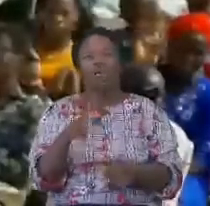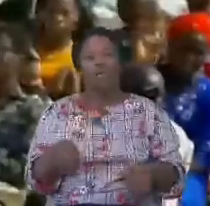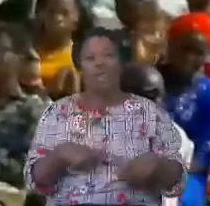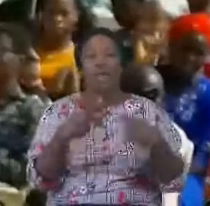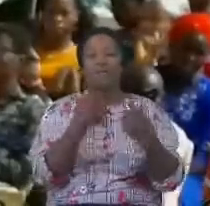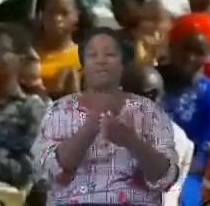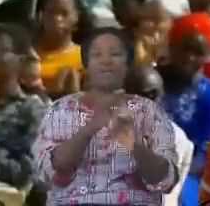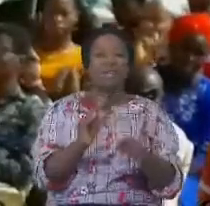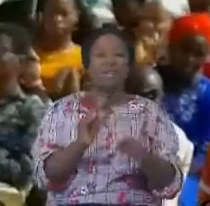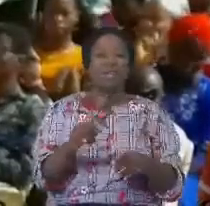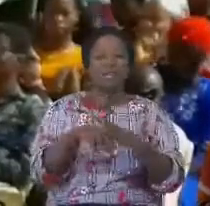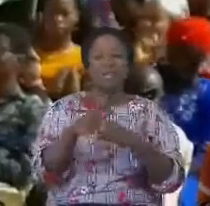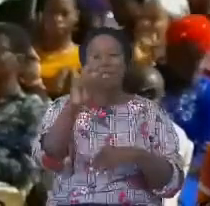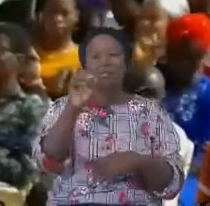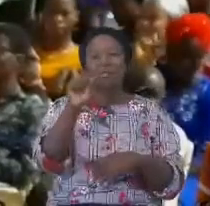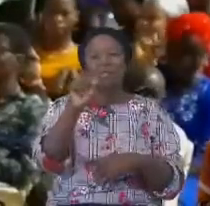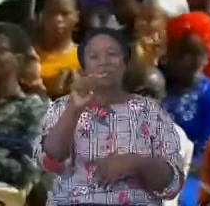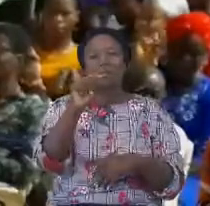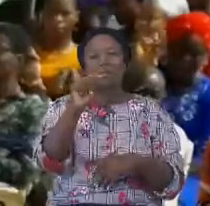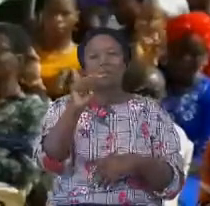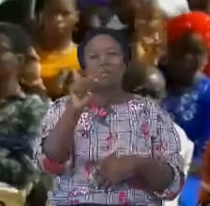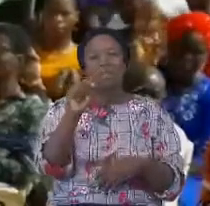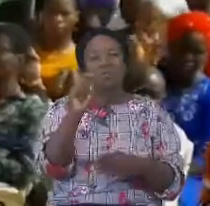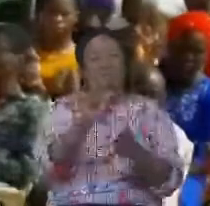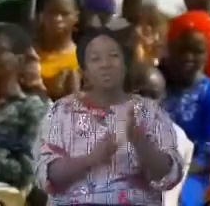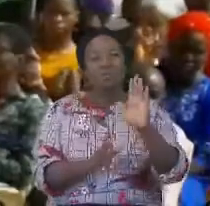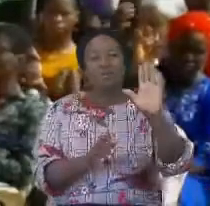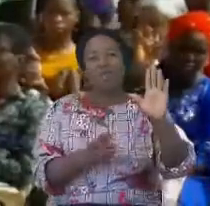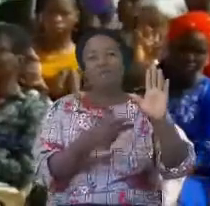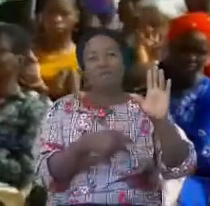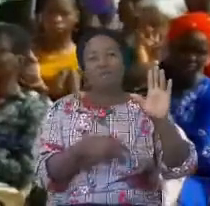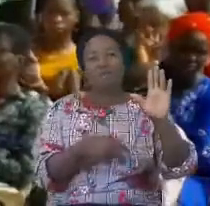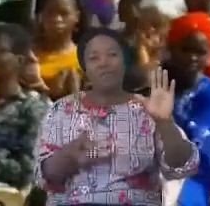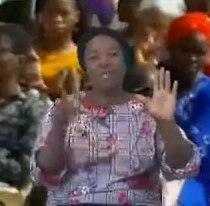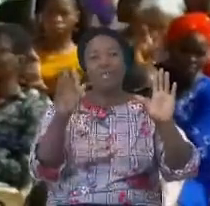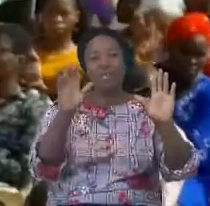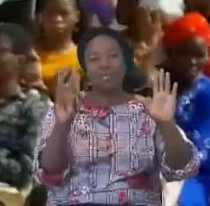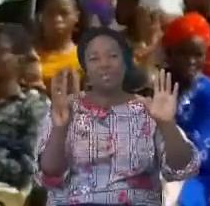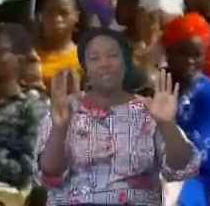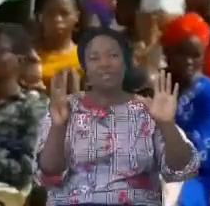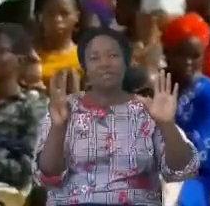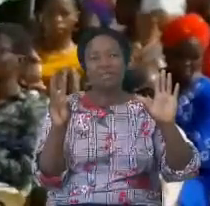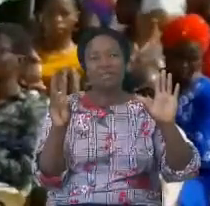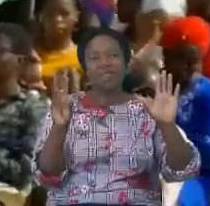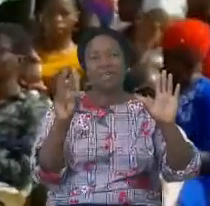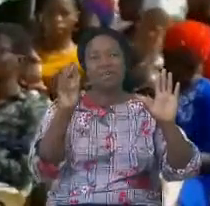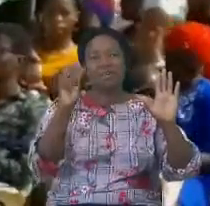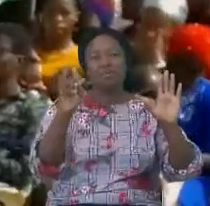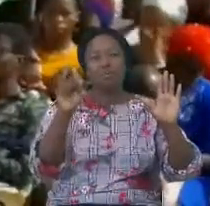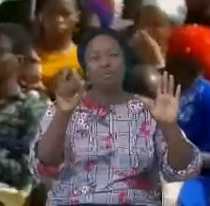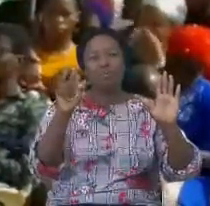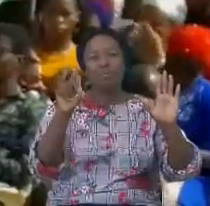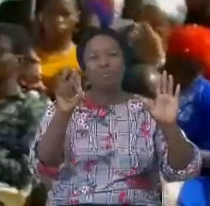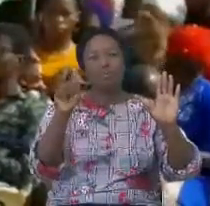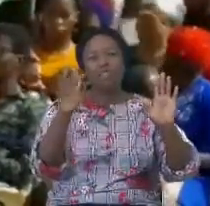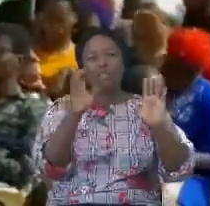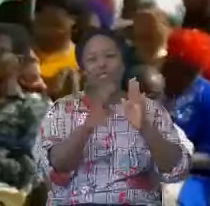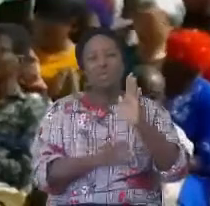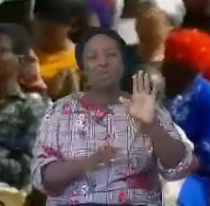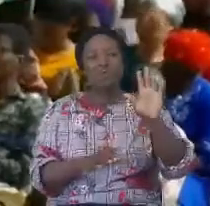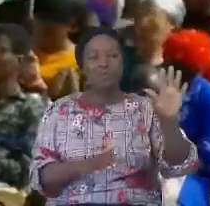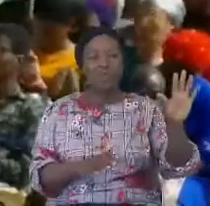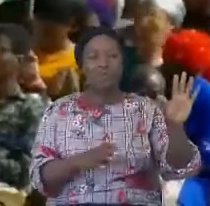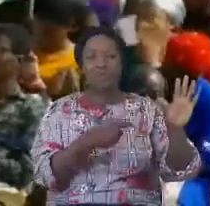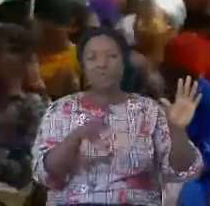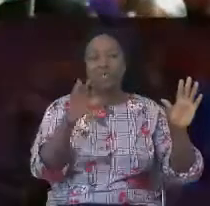him come and take the water of life freely. In Matthew chapter 5, verse 6,